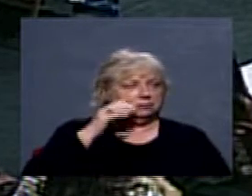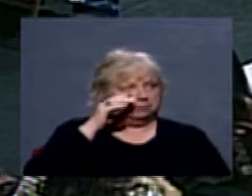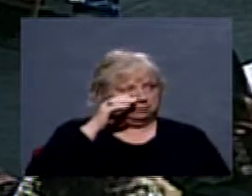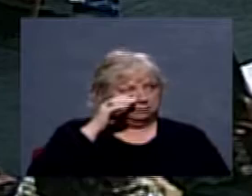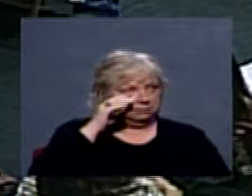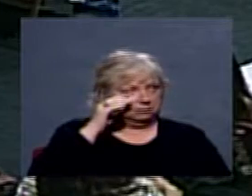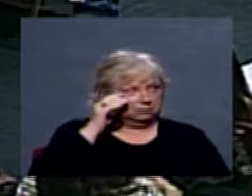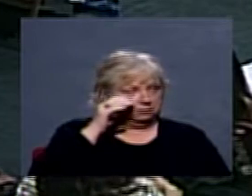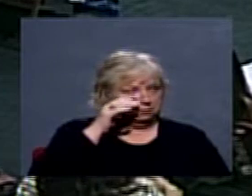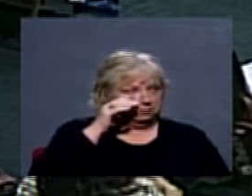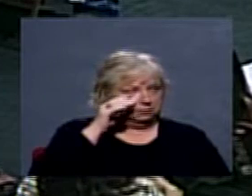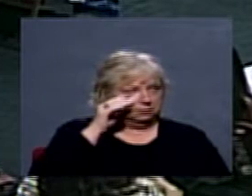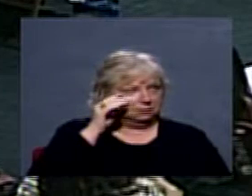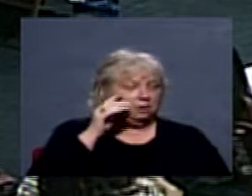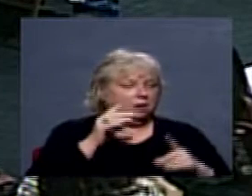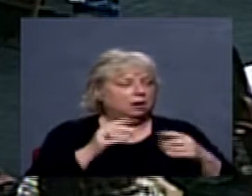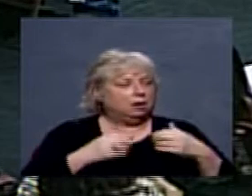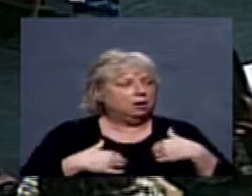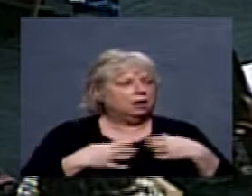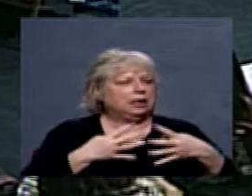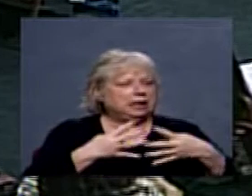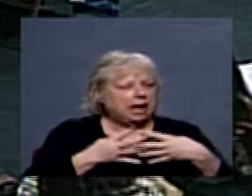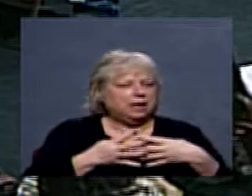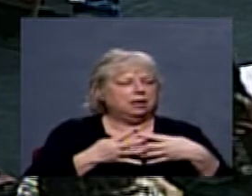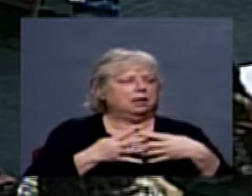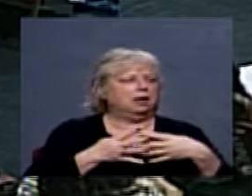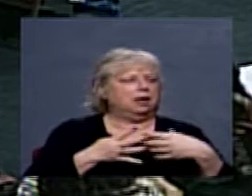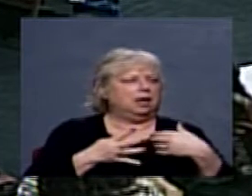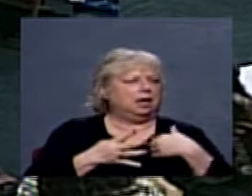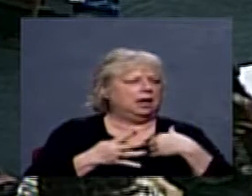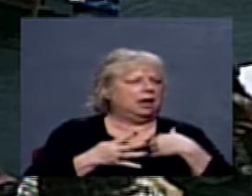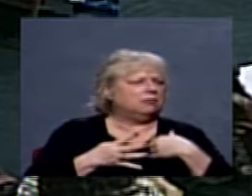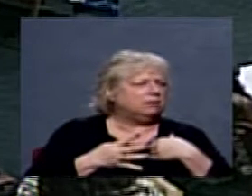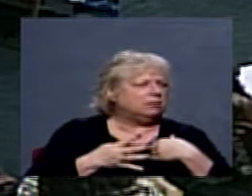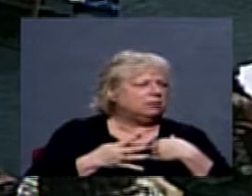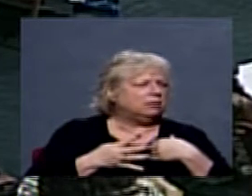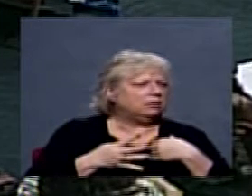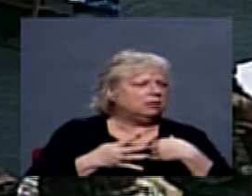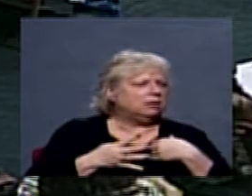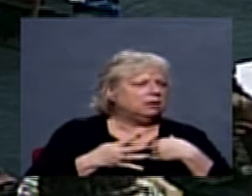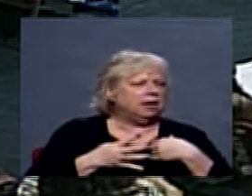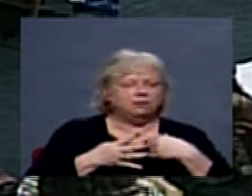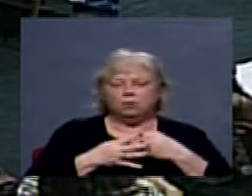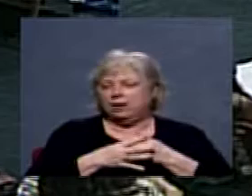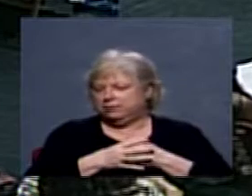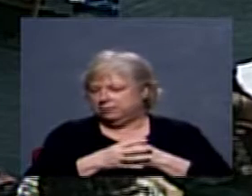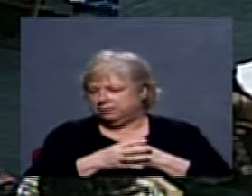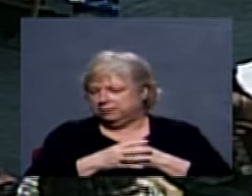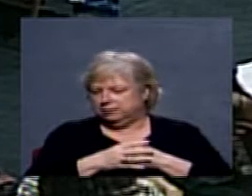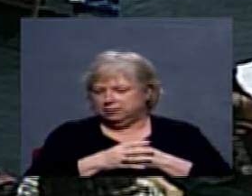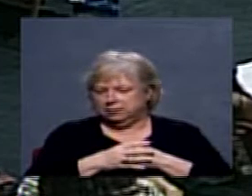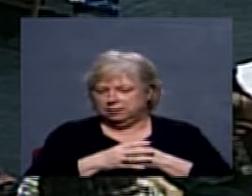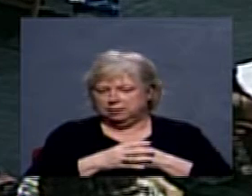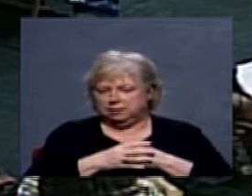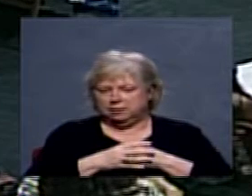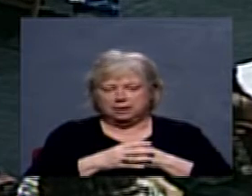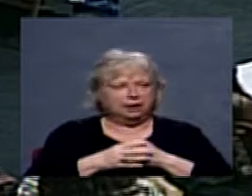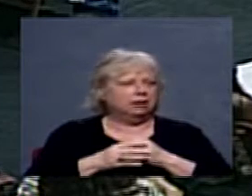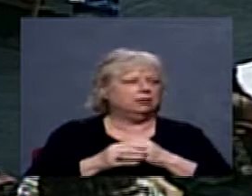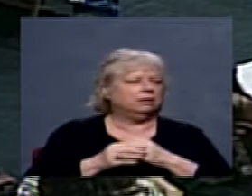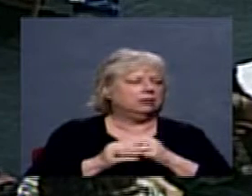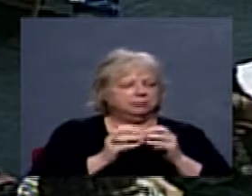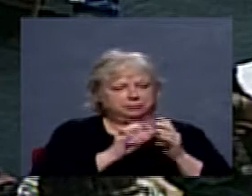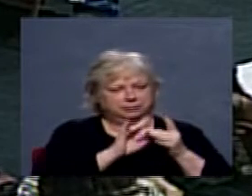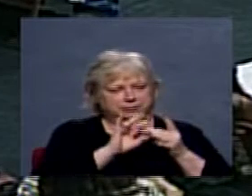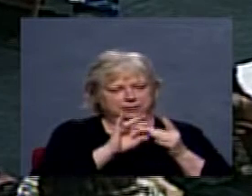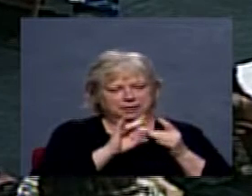It is, but you could gate it and have a fire truck accessible gate in there. I know